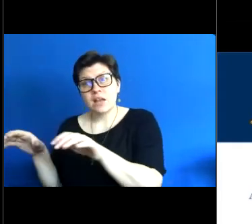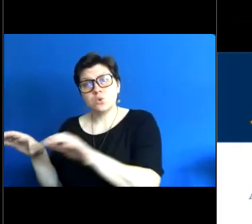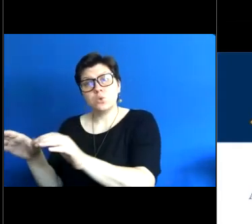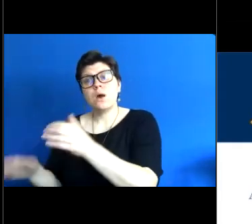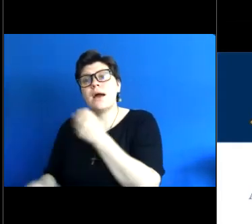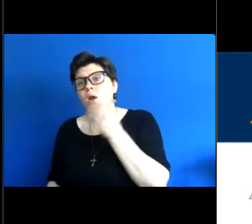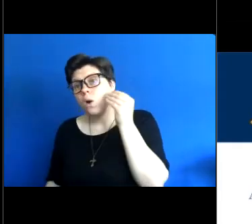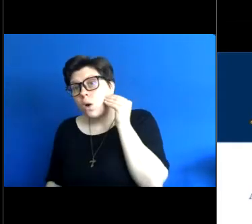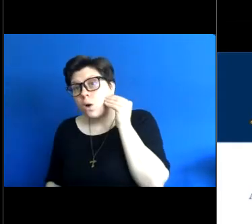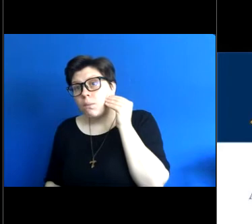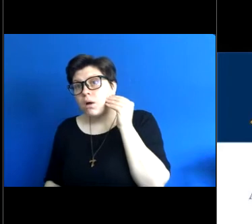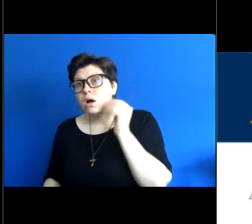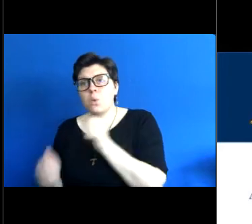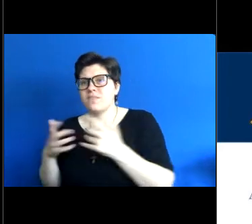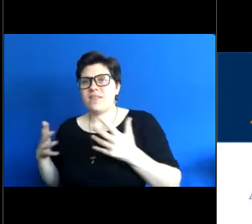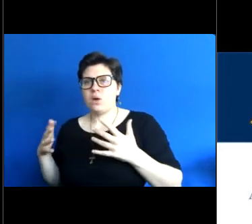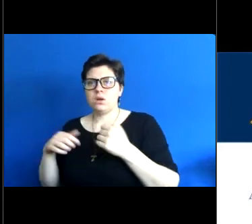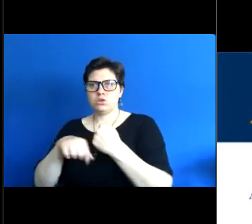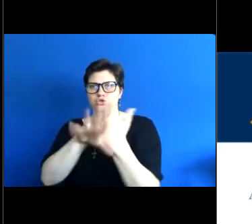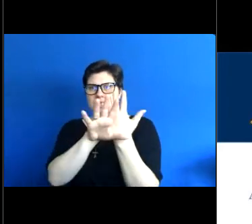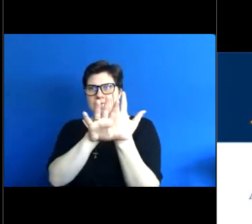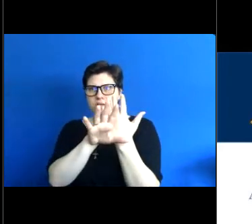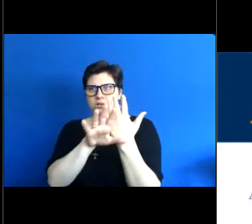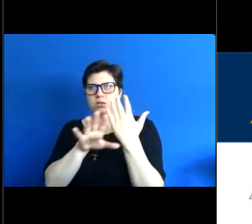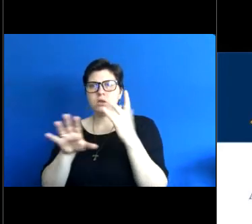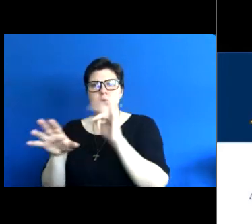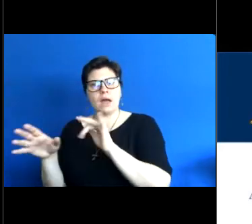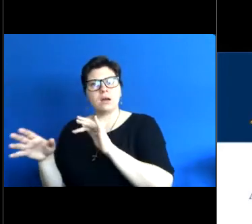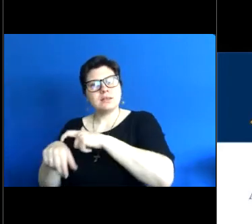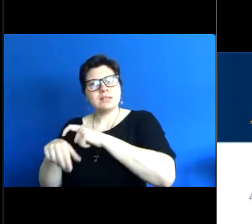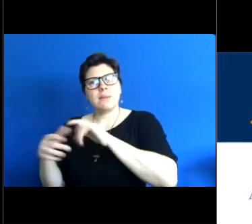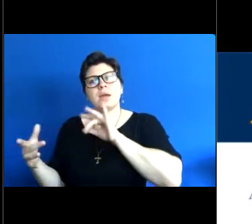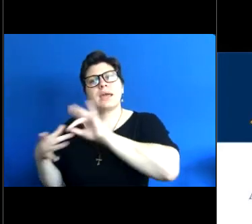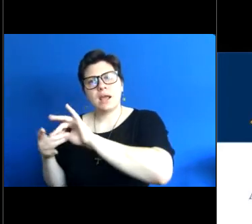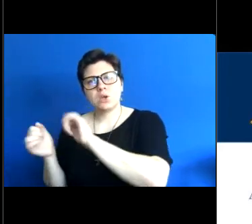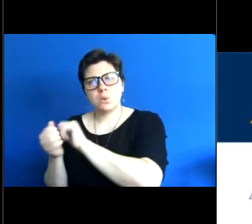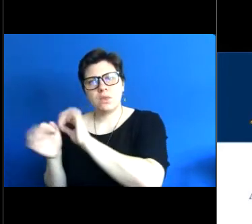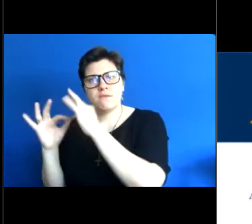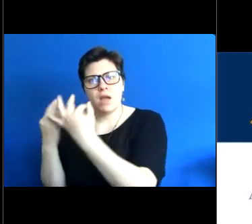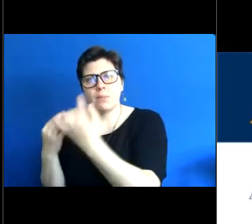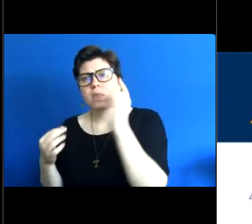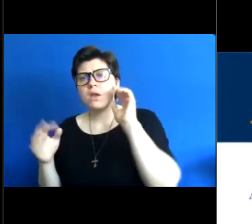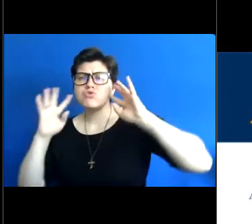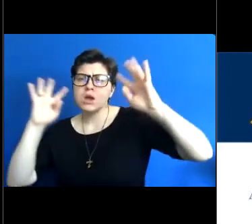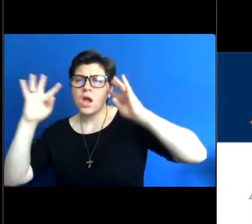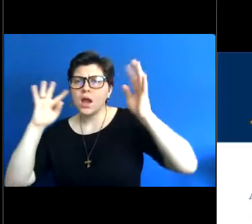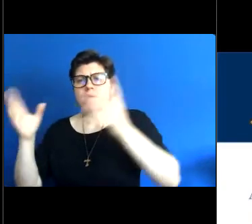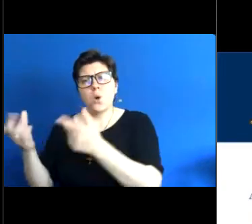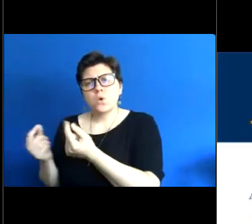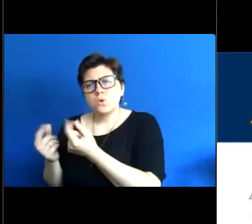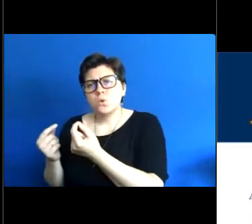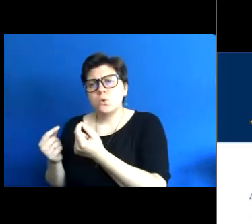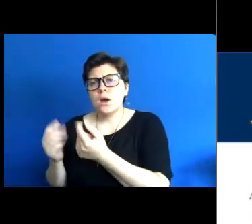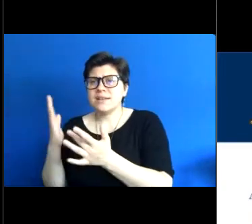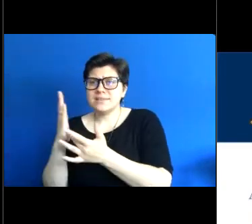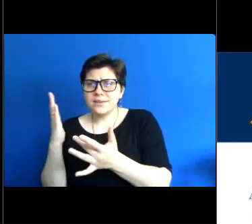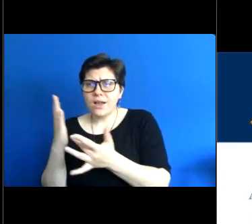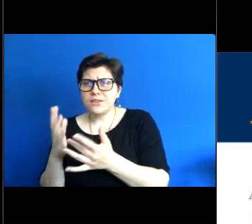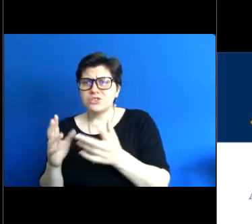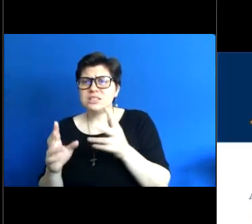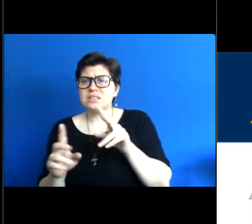screen. And so this is the time to really connect with our families and to think creatively about, how can we not allow technology to be a